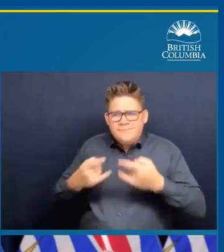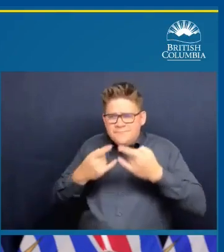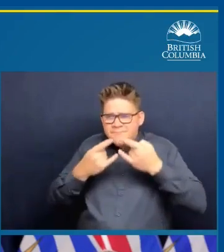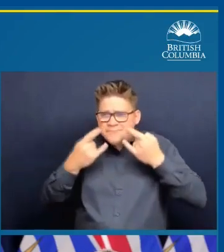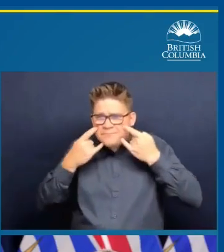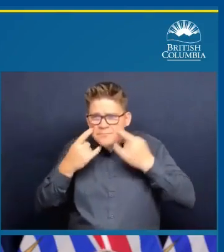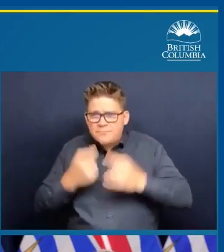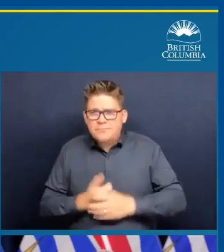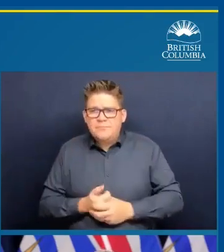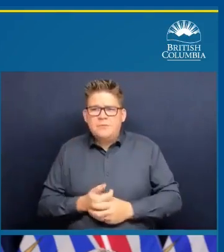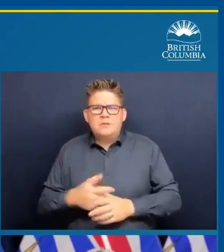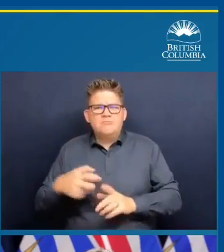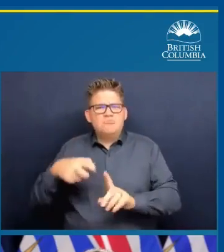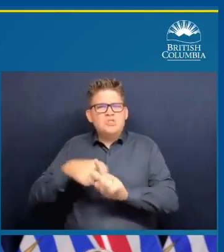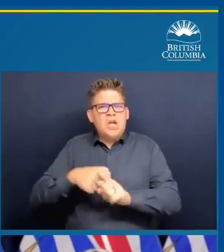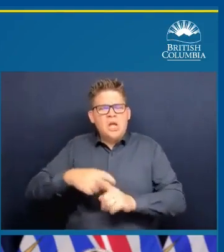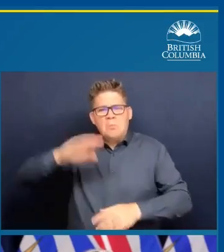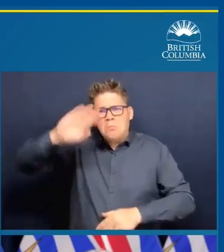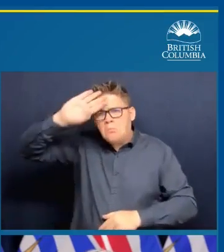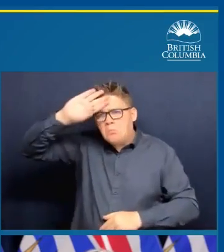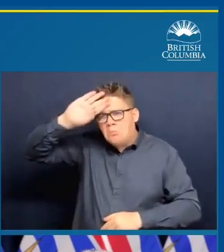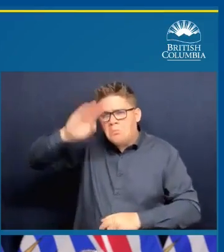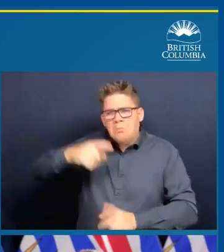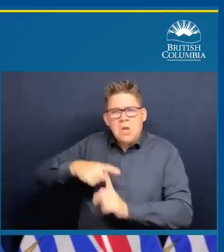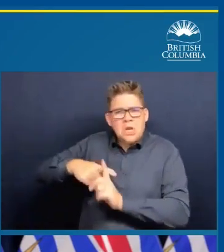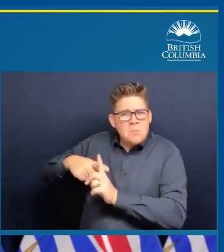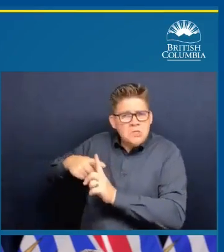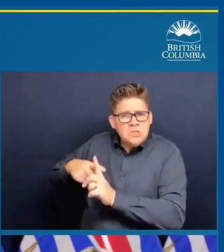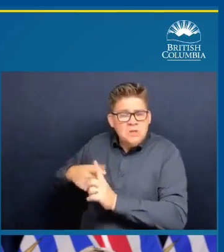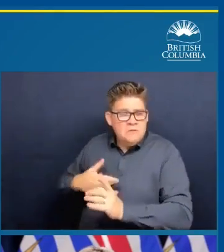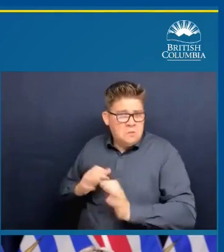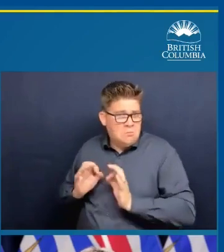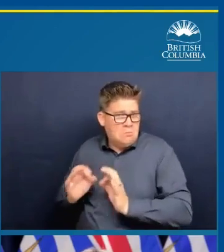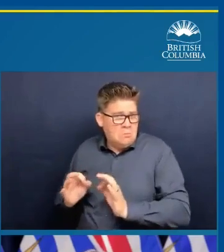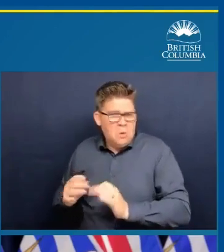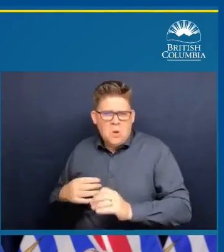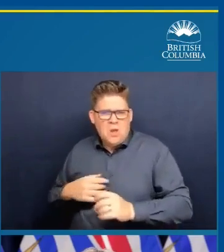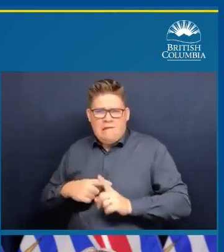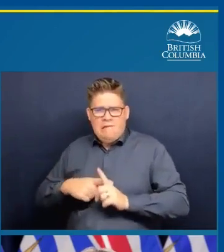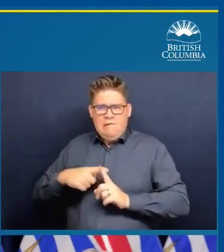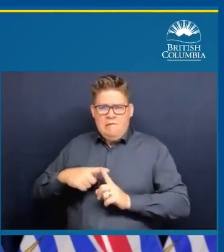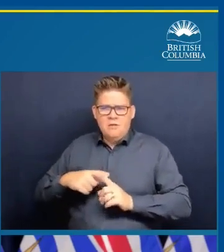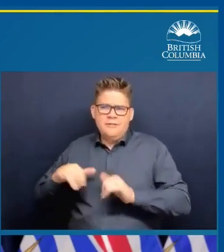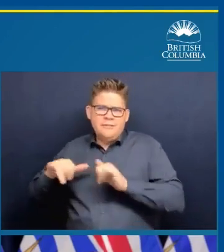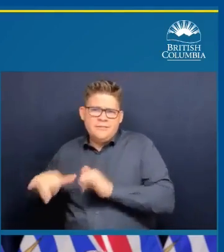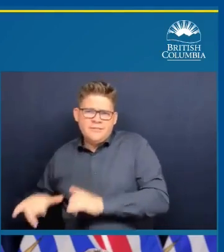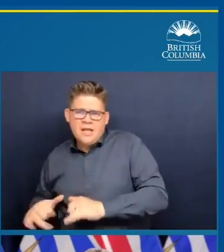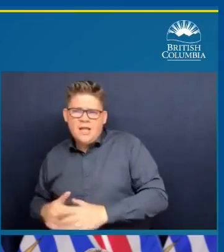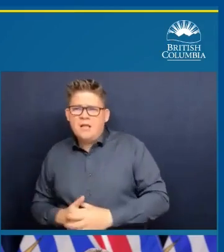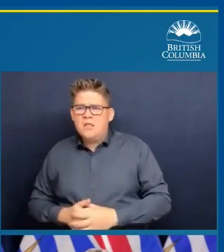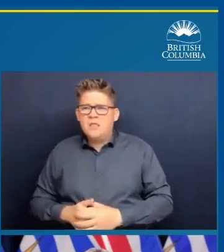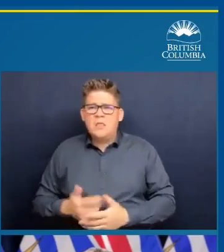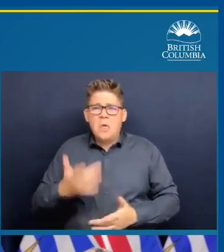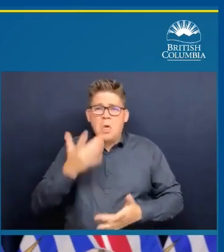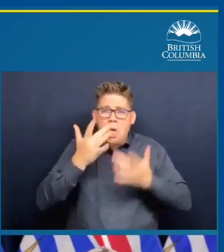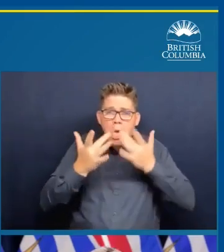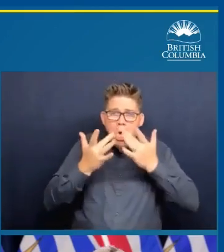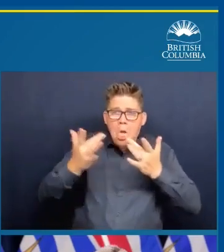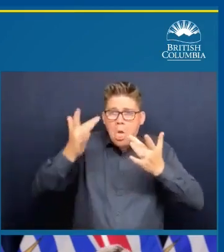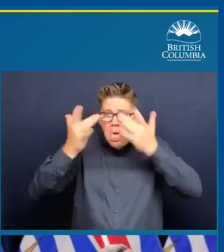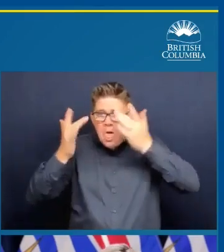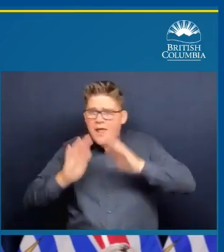touching your face and eyes and nose, using respiratory etiquette, coughing in your sneeze, covering your cough, disposing of your